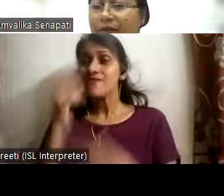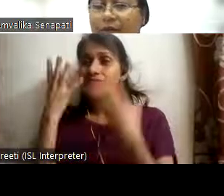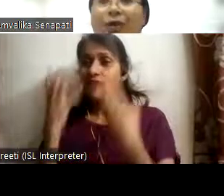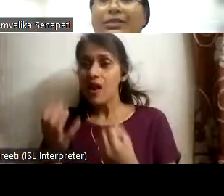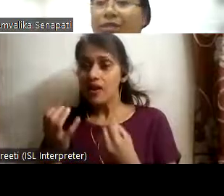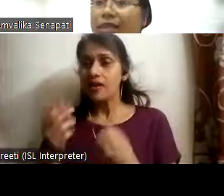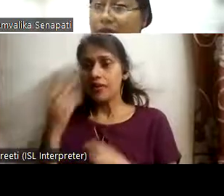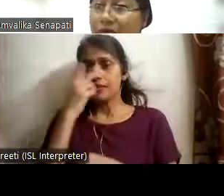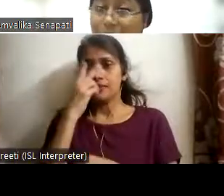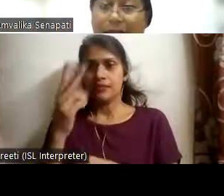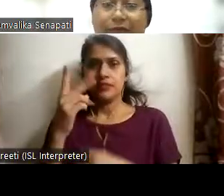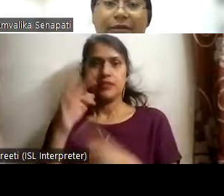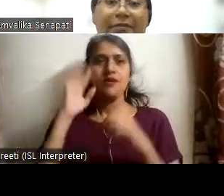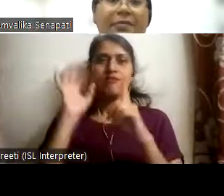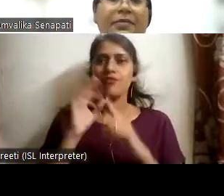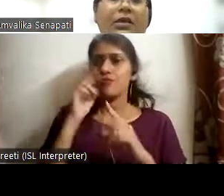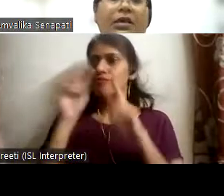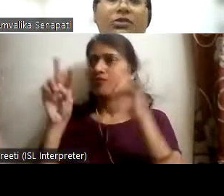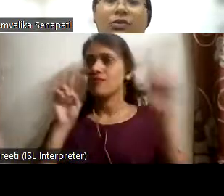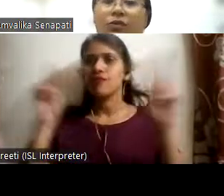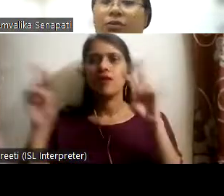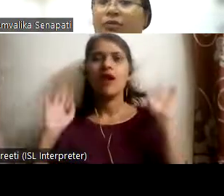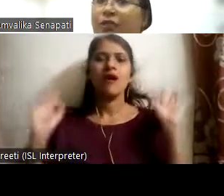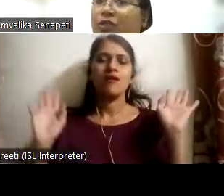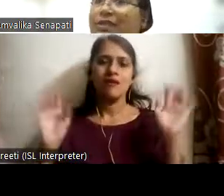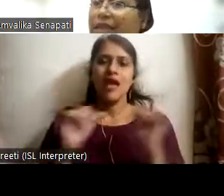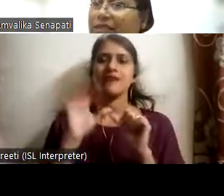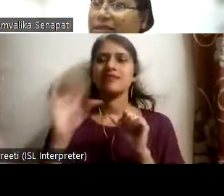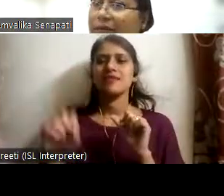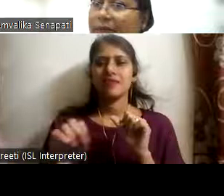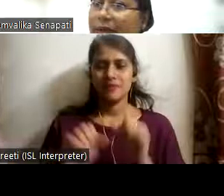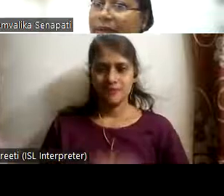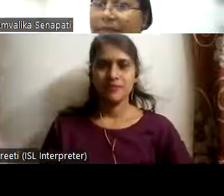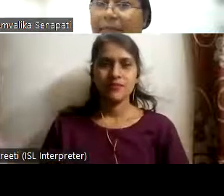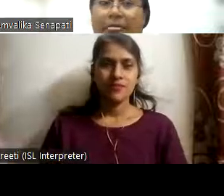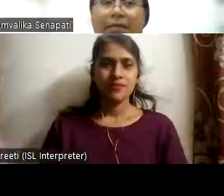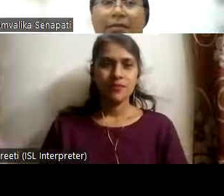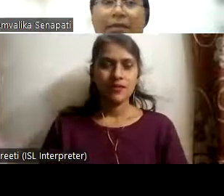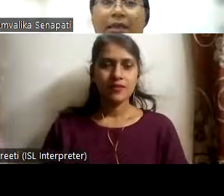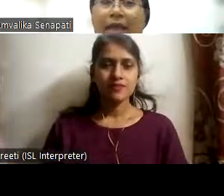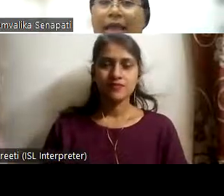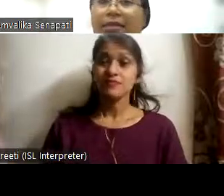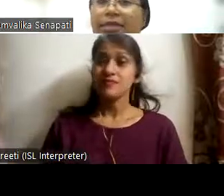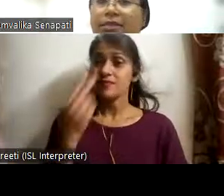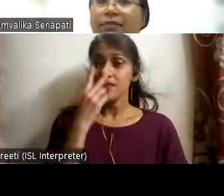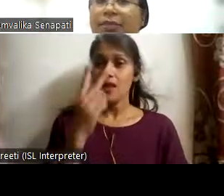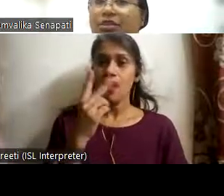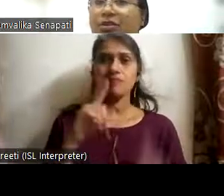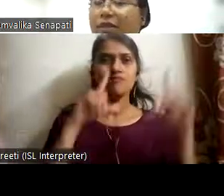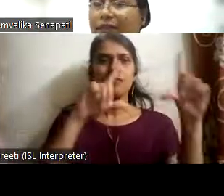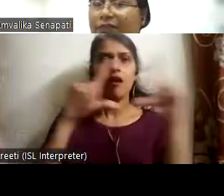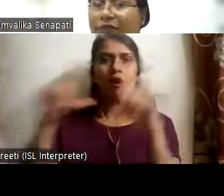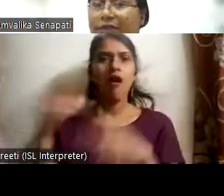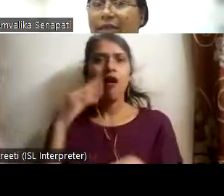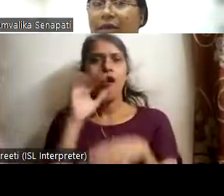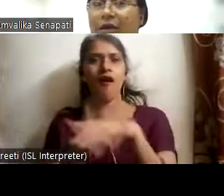of what is actually required for them. So visual signages are required. And this picture on